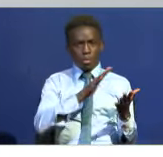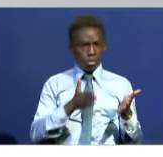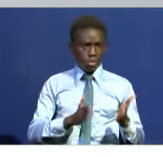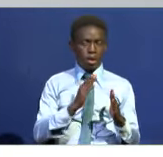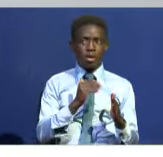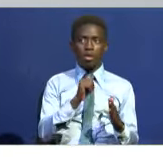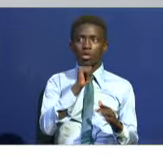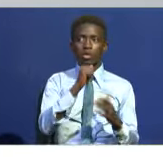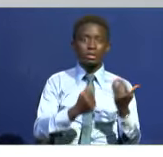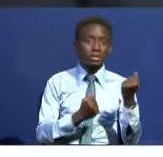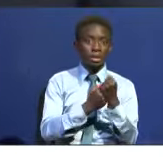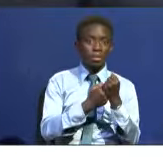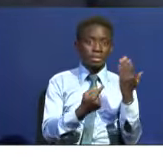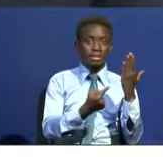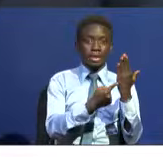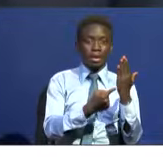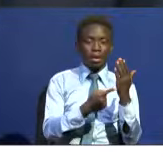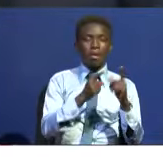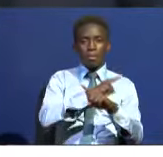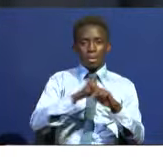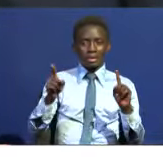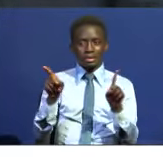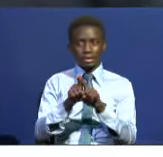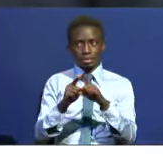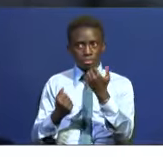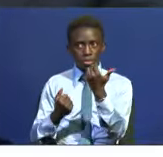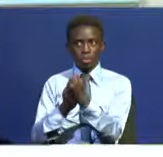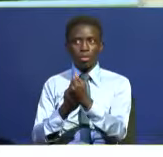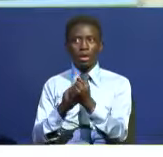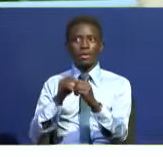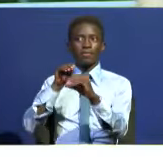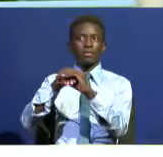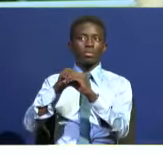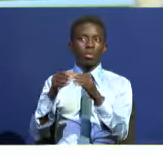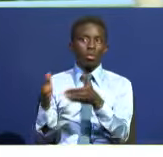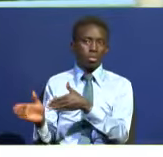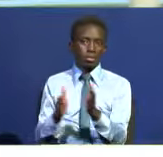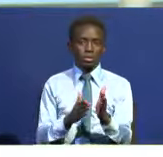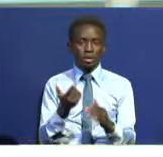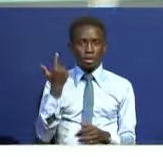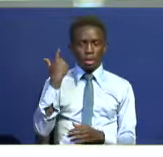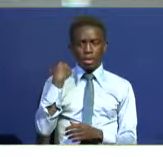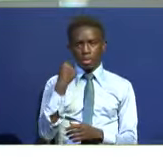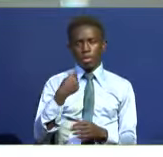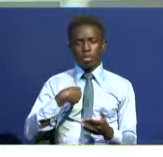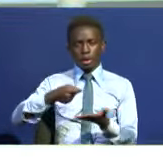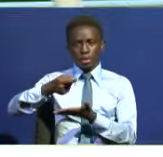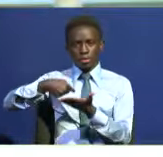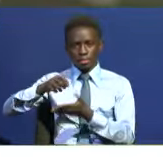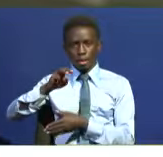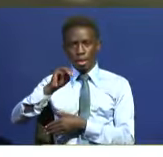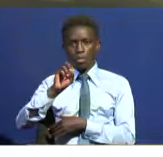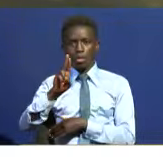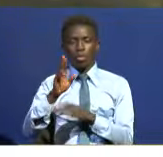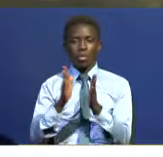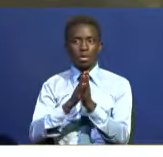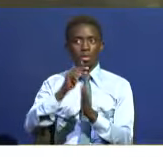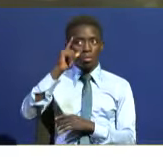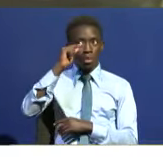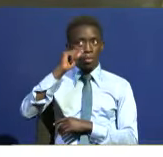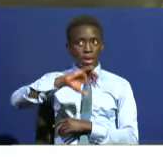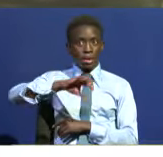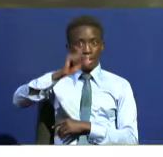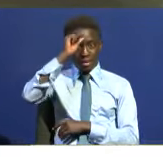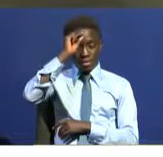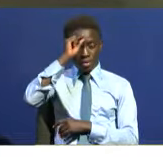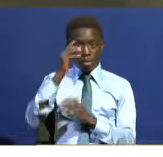capacity, but the investment opportunity for Kenya. We're actually working, we recently signed an MOU with Mombasa County Government, where one of the projects